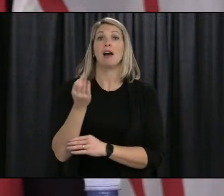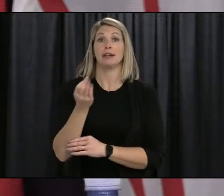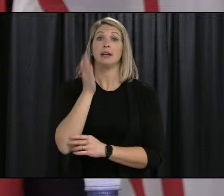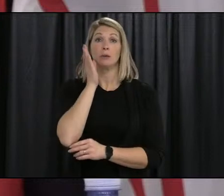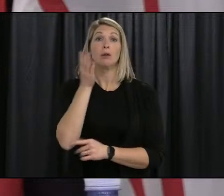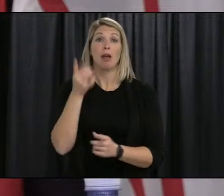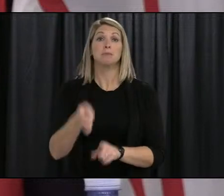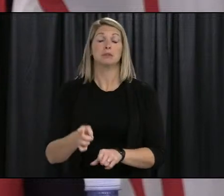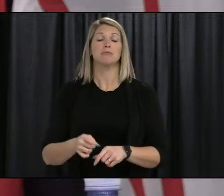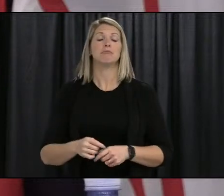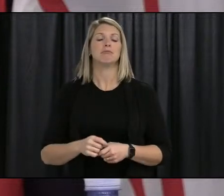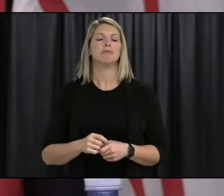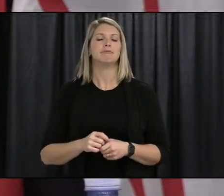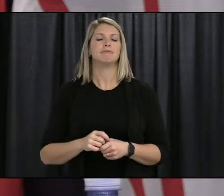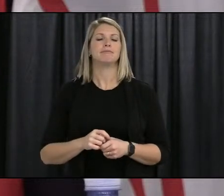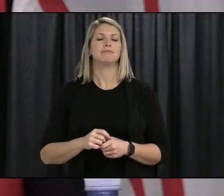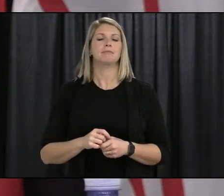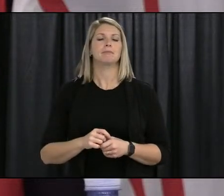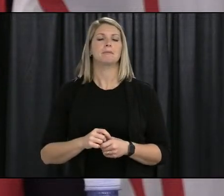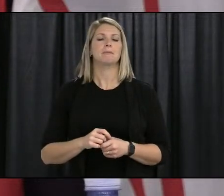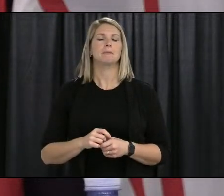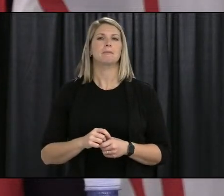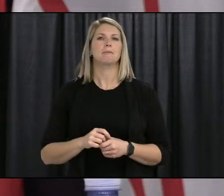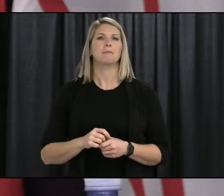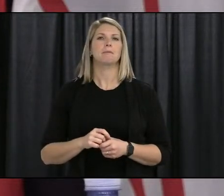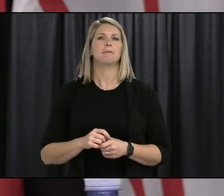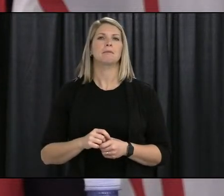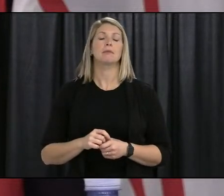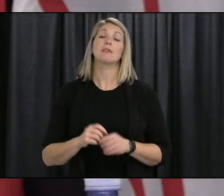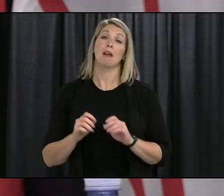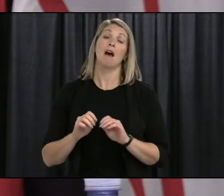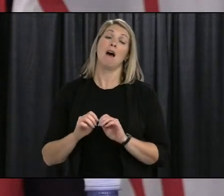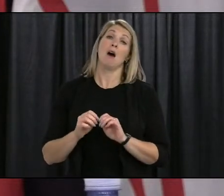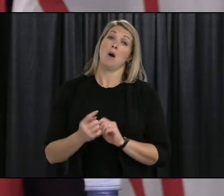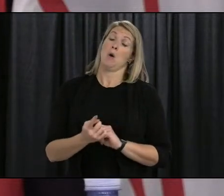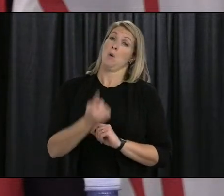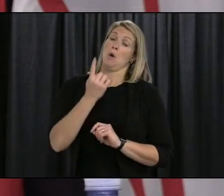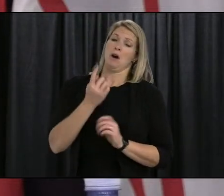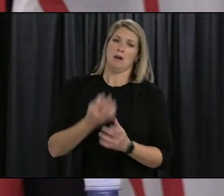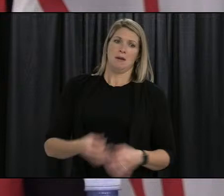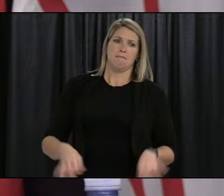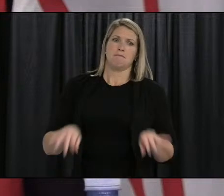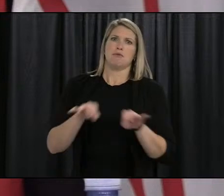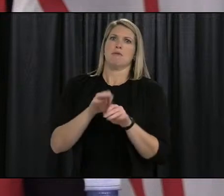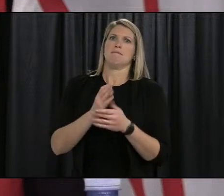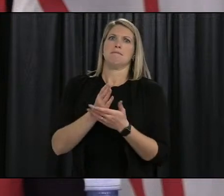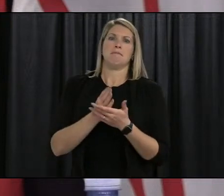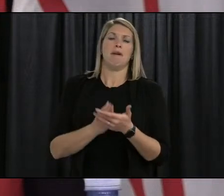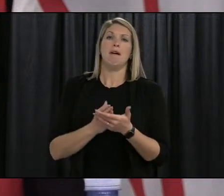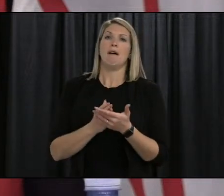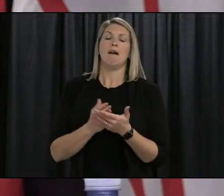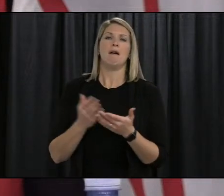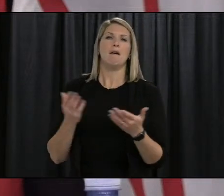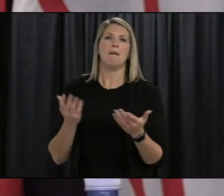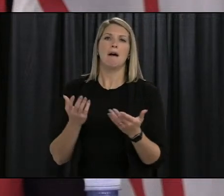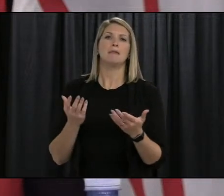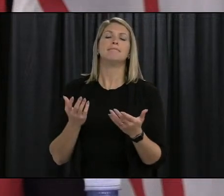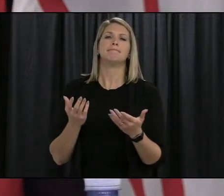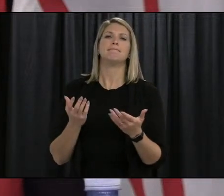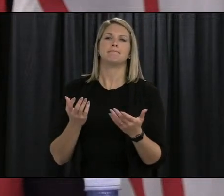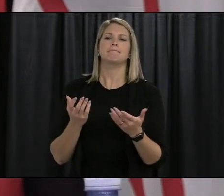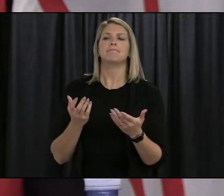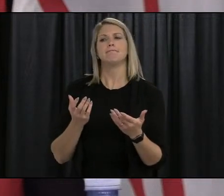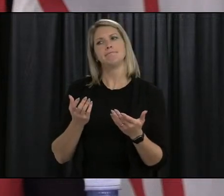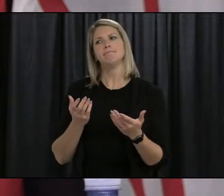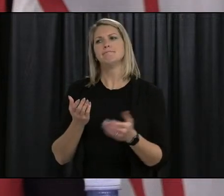end. One of the considerations, obviously, that plays into any decision about COVID-19 relates